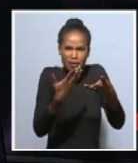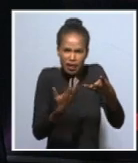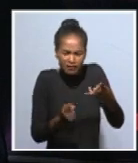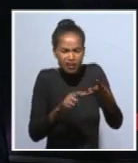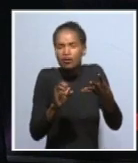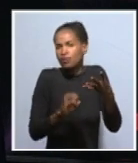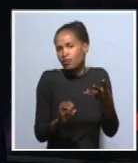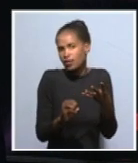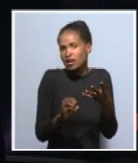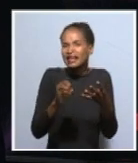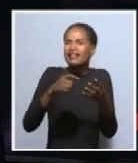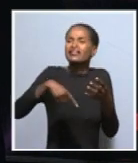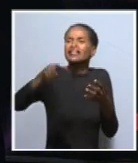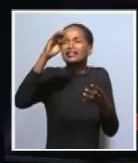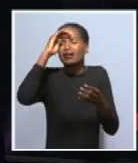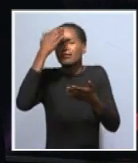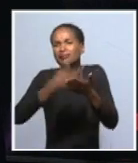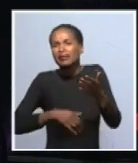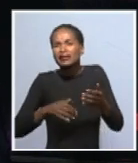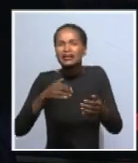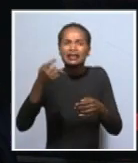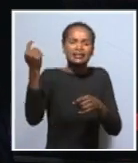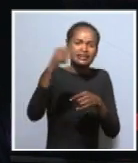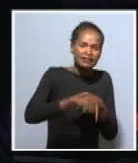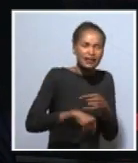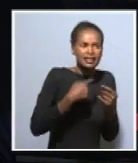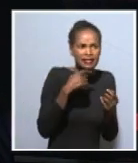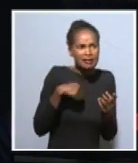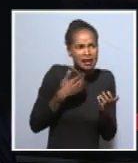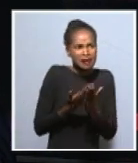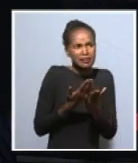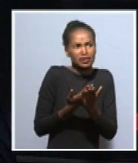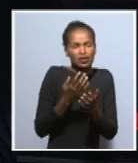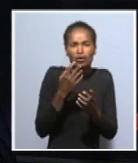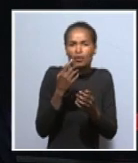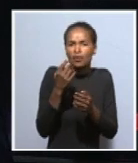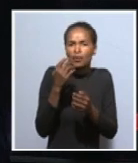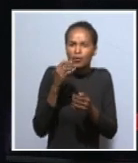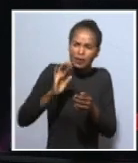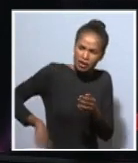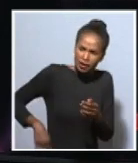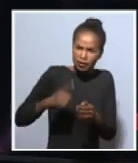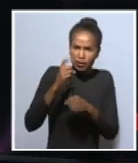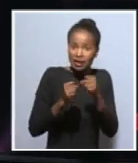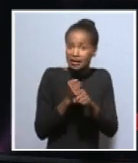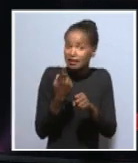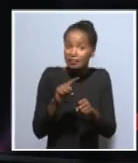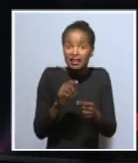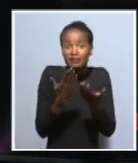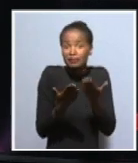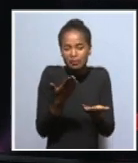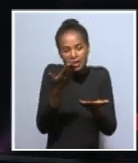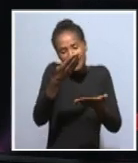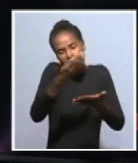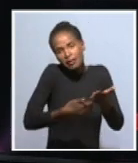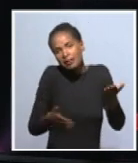time, and when they come back, then they say, my application has taken so long. But sometimes you are actually waiting on the client to put